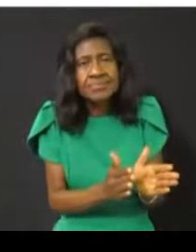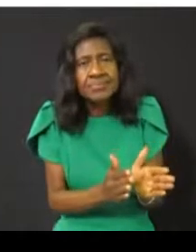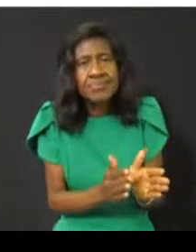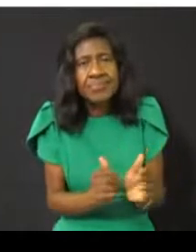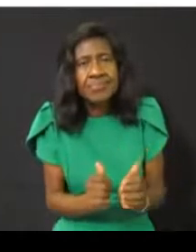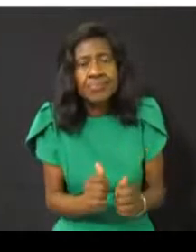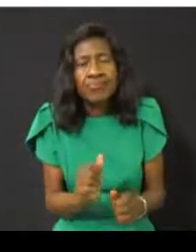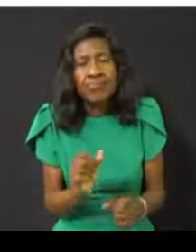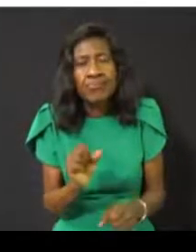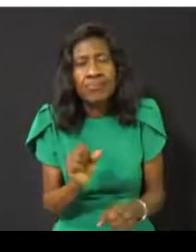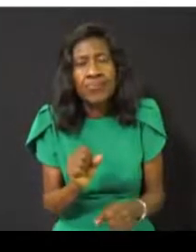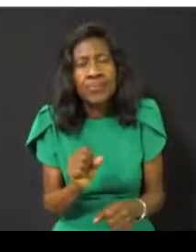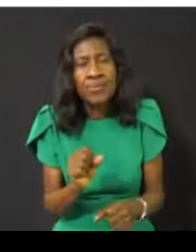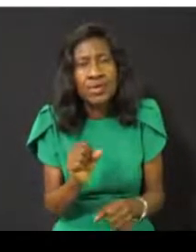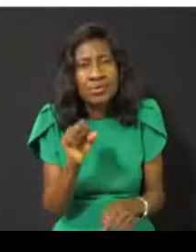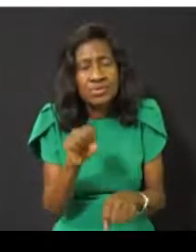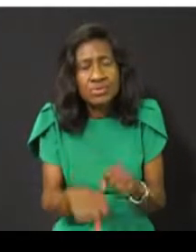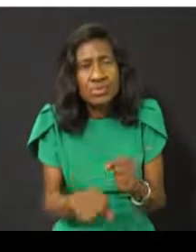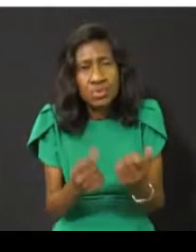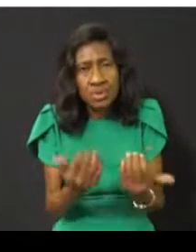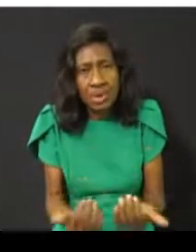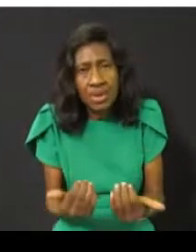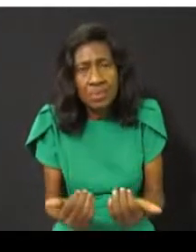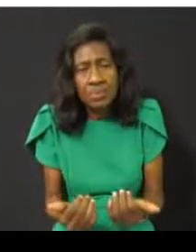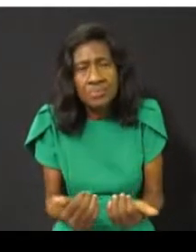So moving on to the purpose of the plan